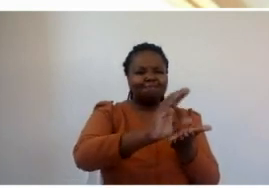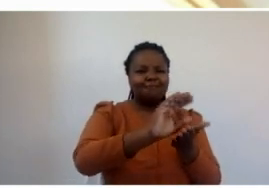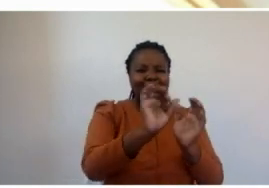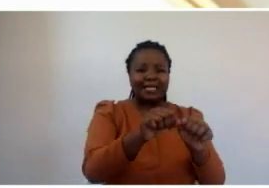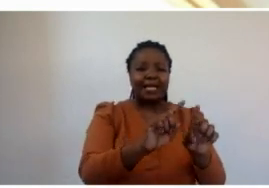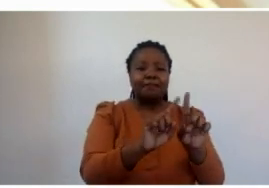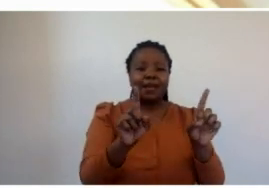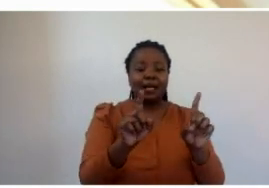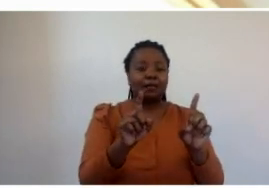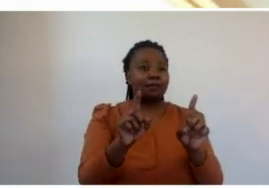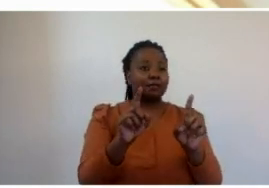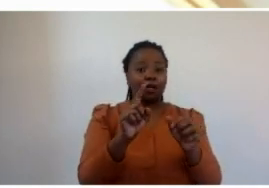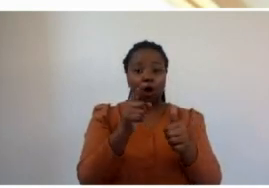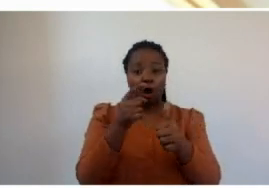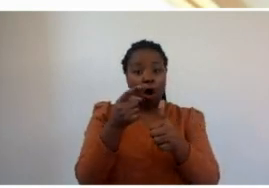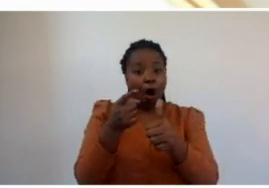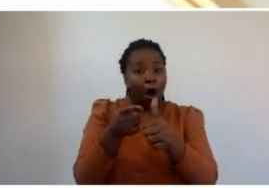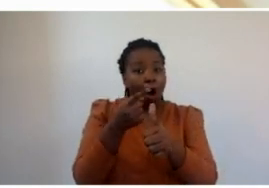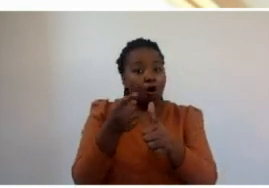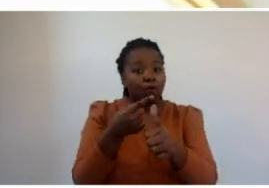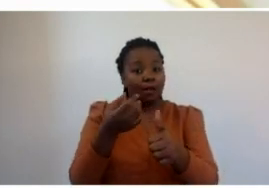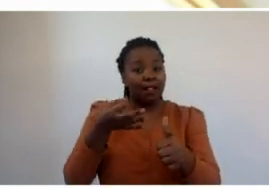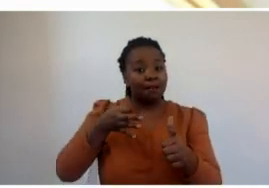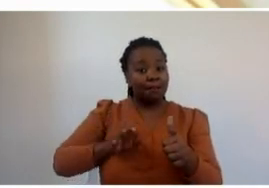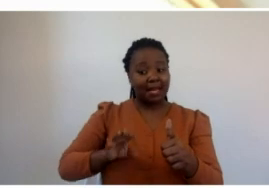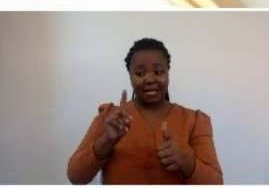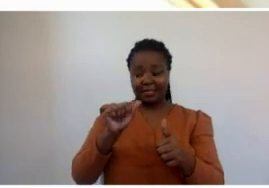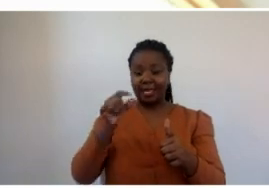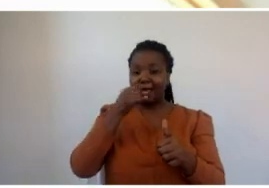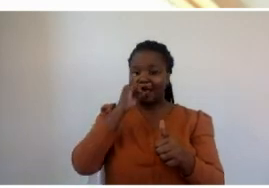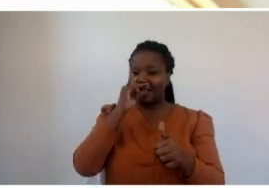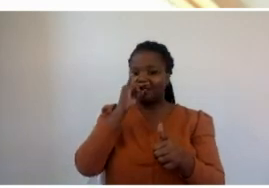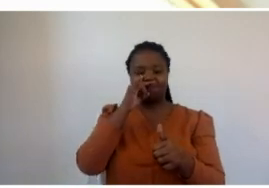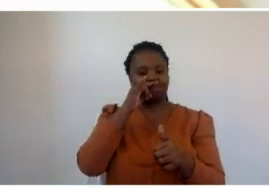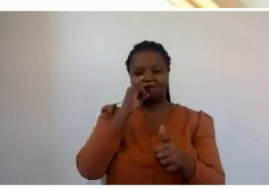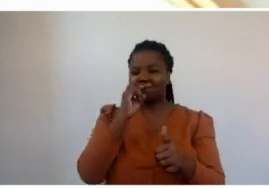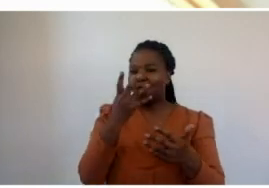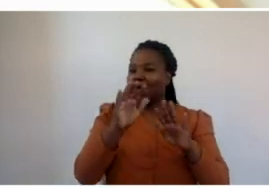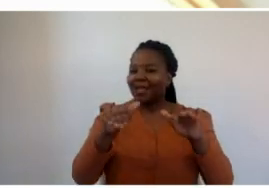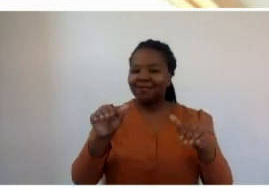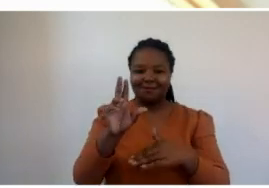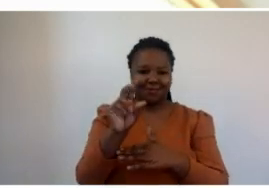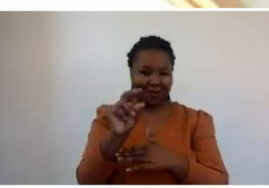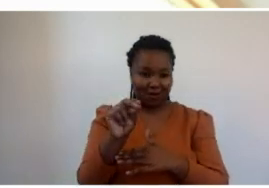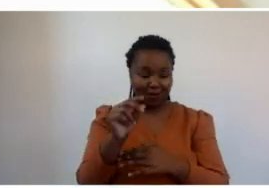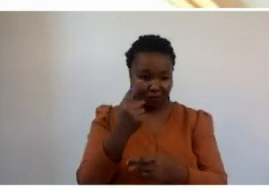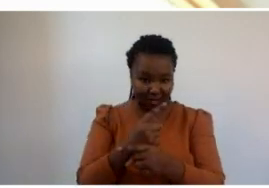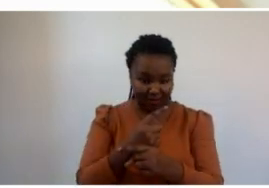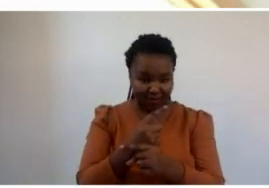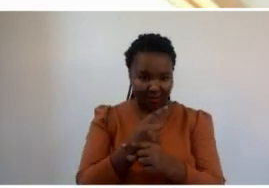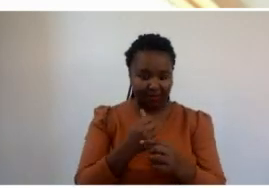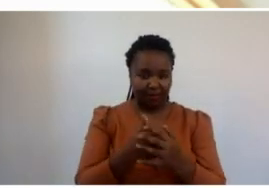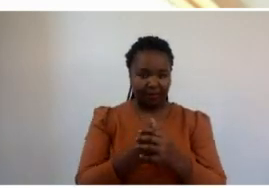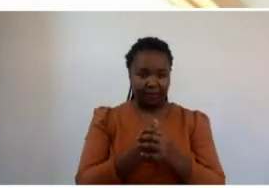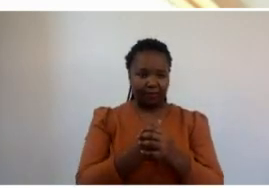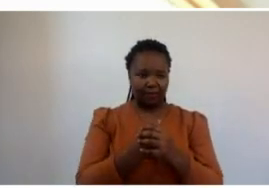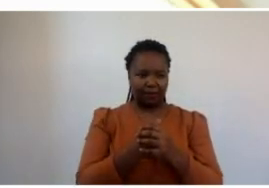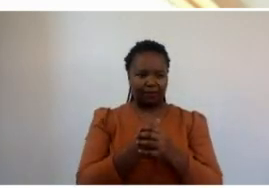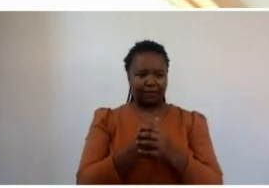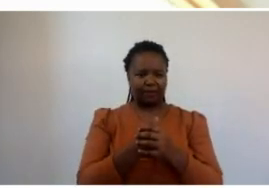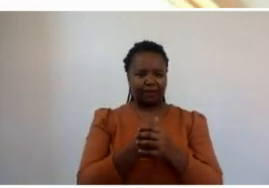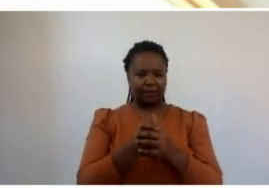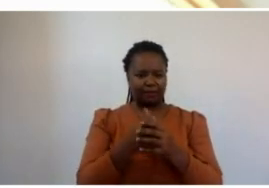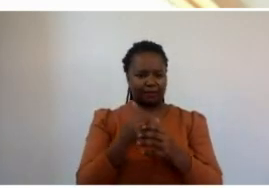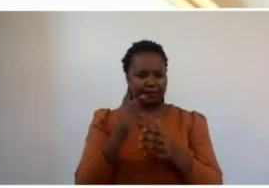benefit kids who face disabilities or additional vulnerabilities. Right. Ewan Platt,